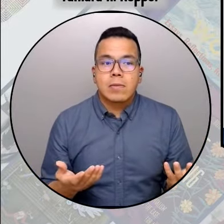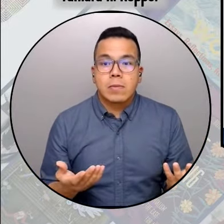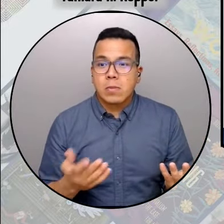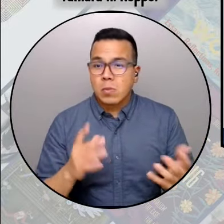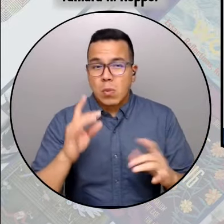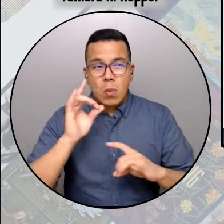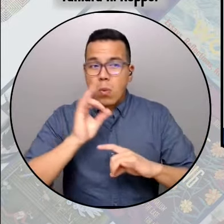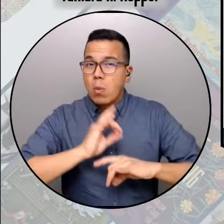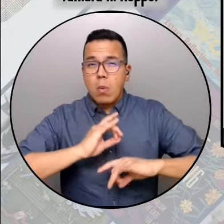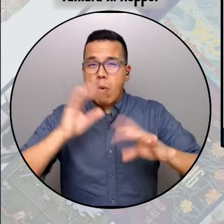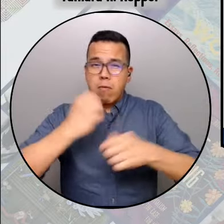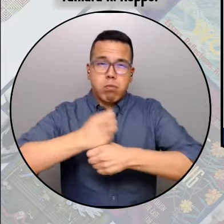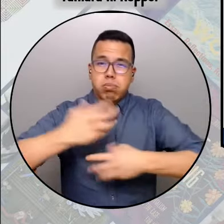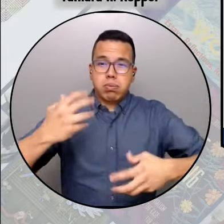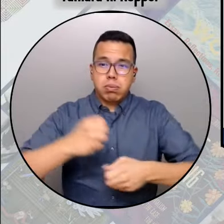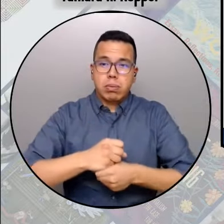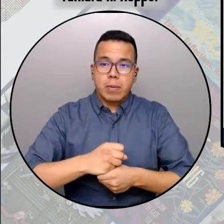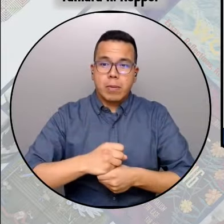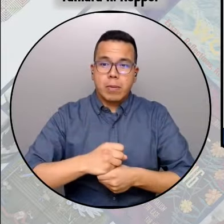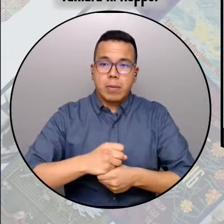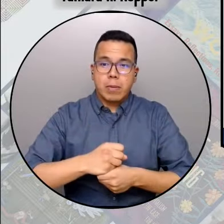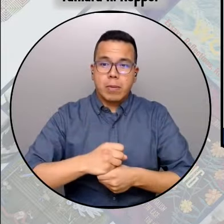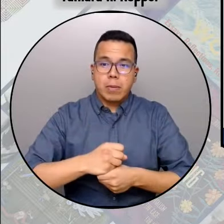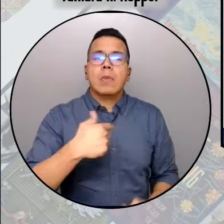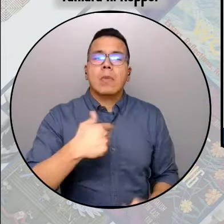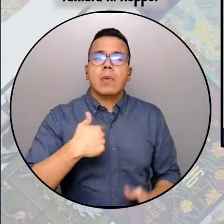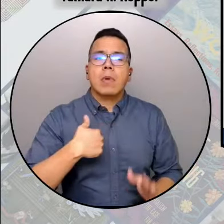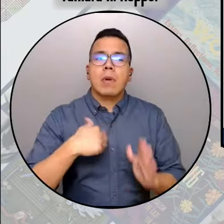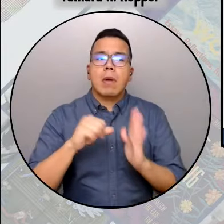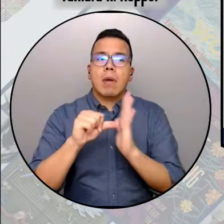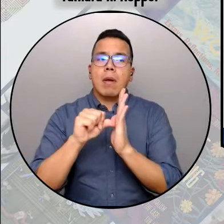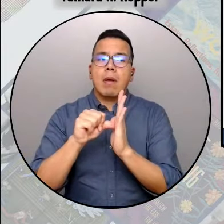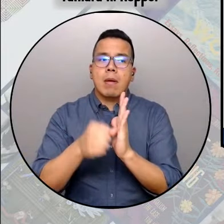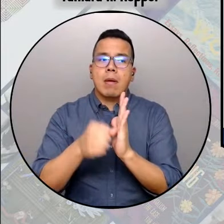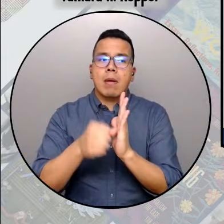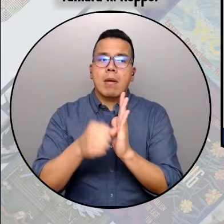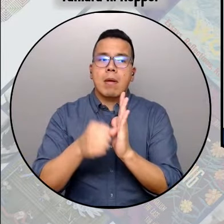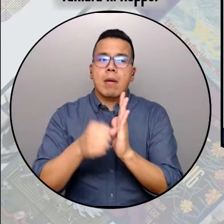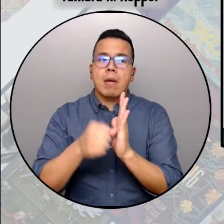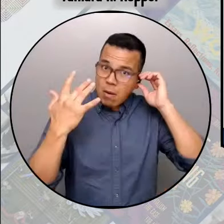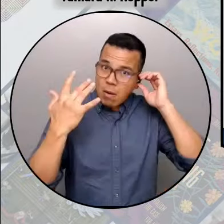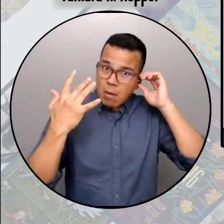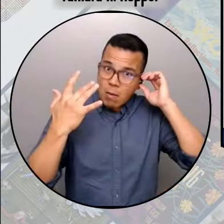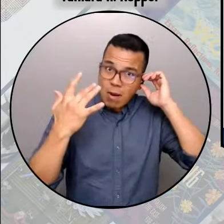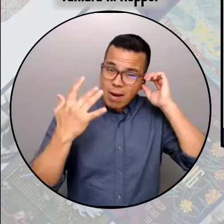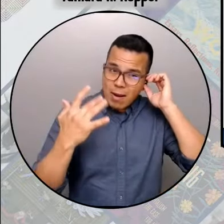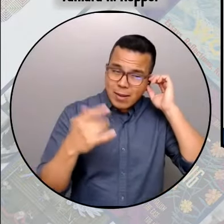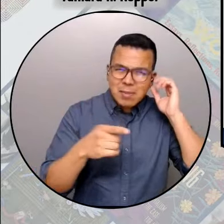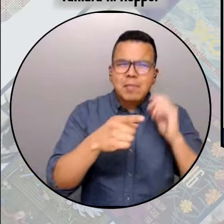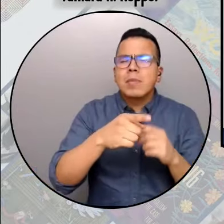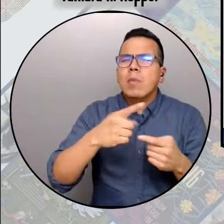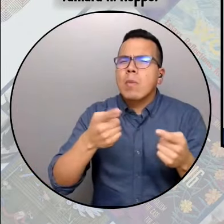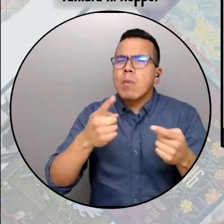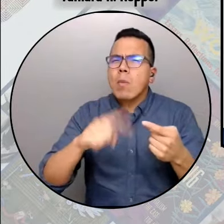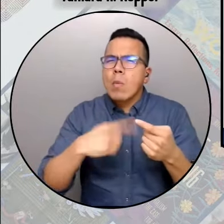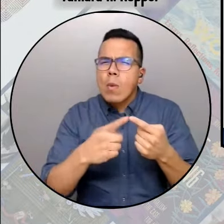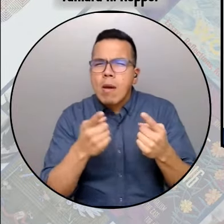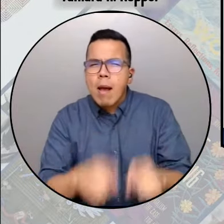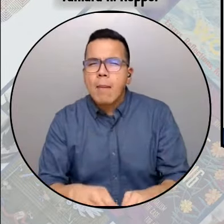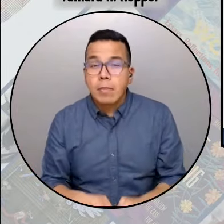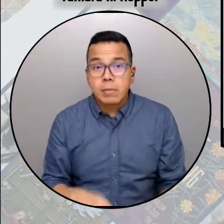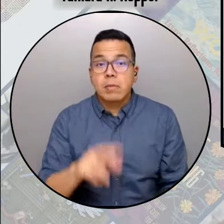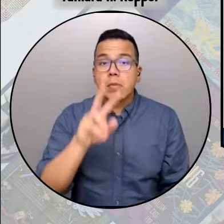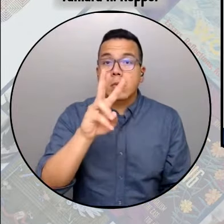horrific thing. This is something I want to draw attention to you. This is an article from 2001, right? Around the